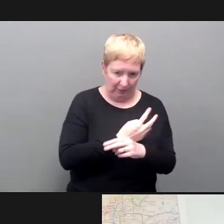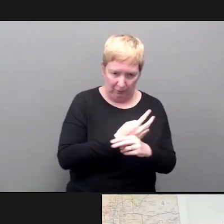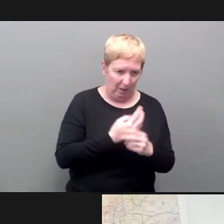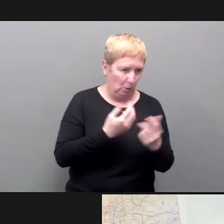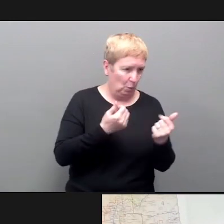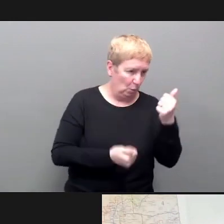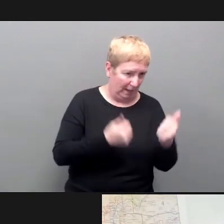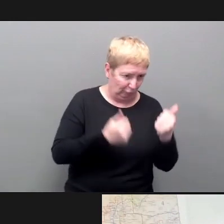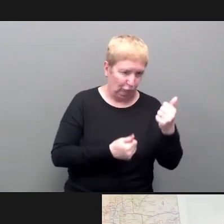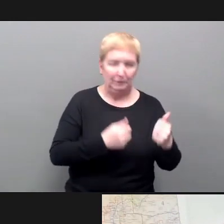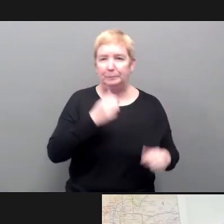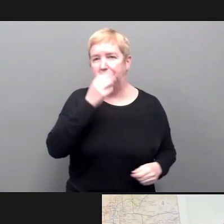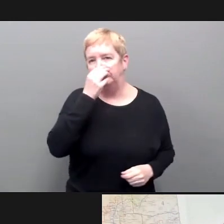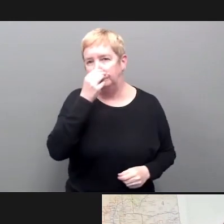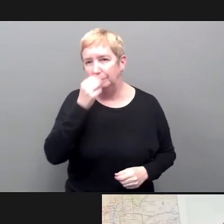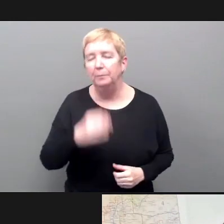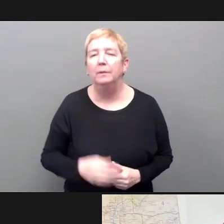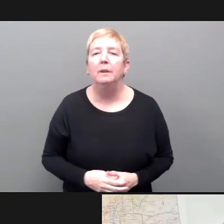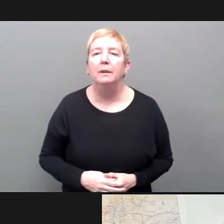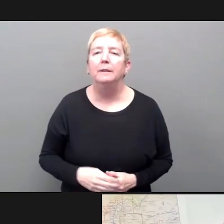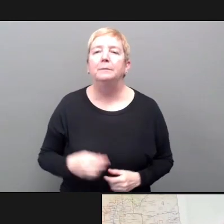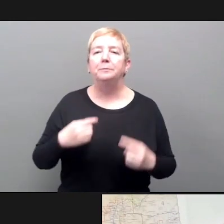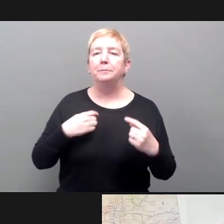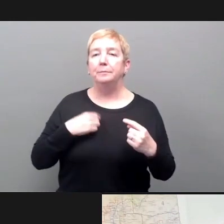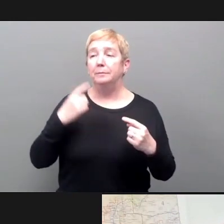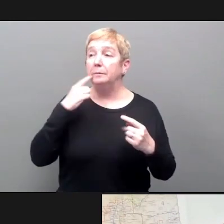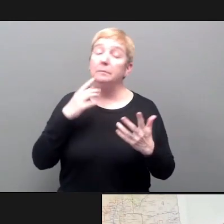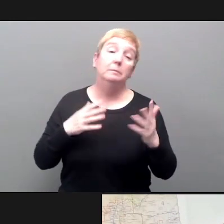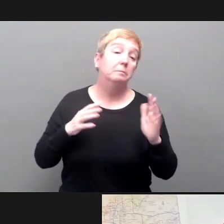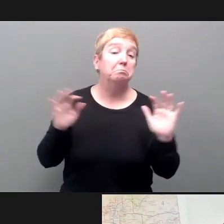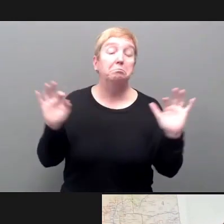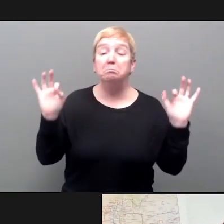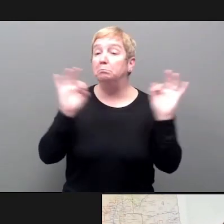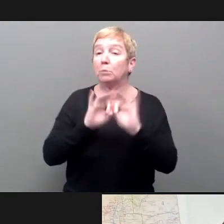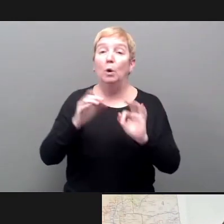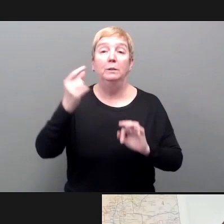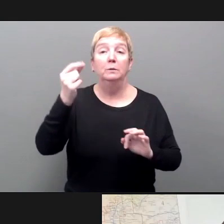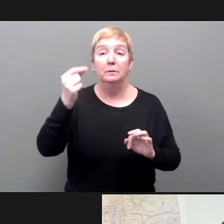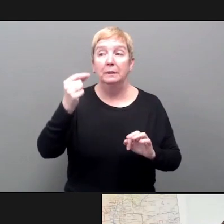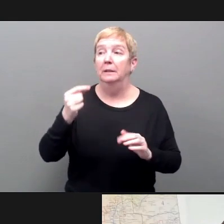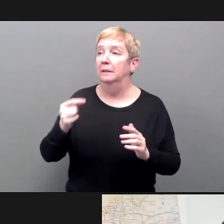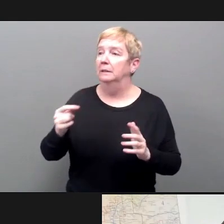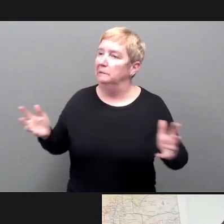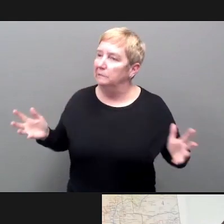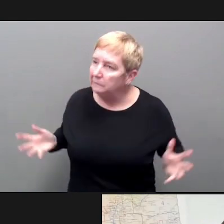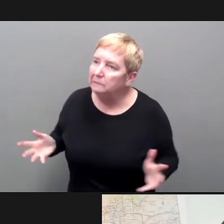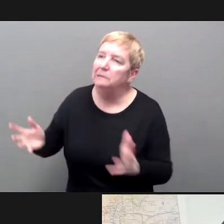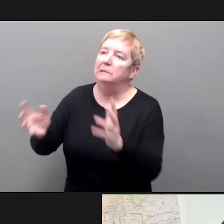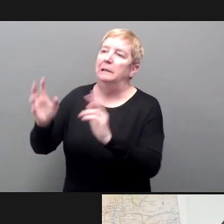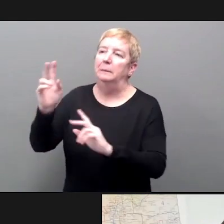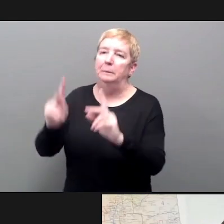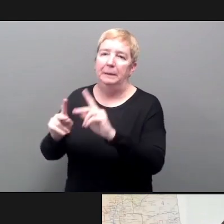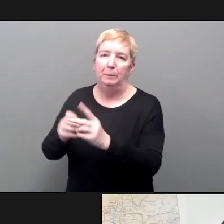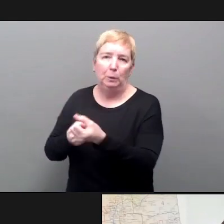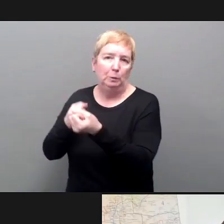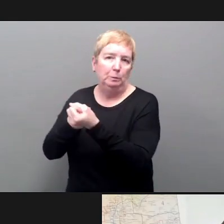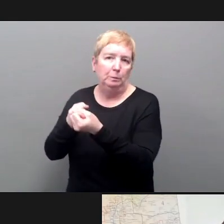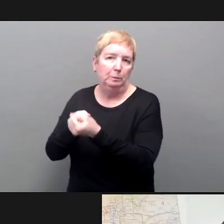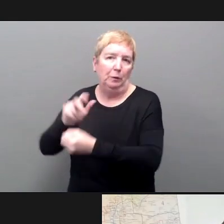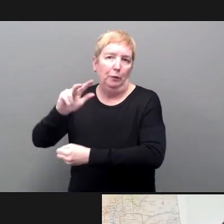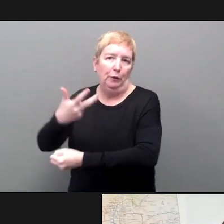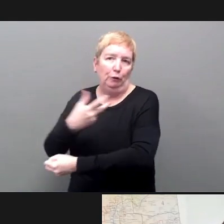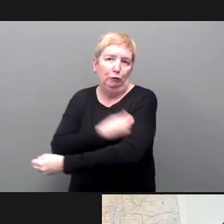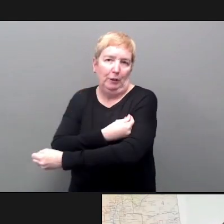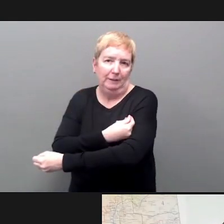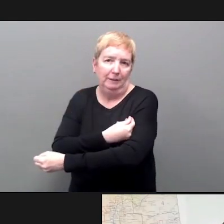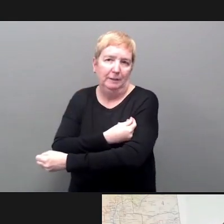like we need to be getting more people boosted now than, like you say, I think